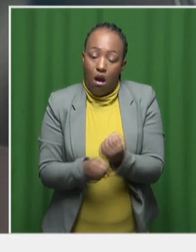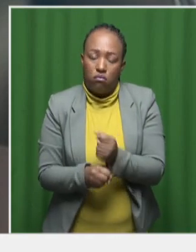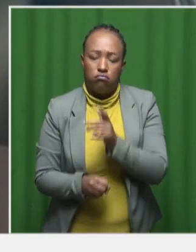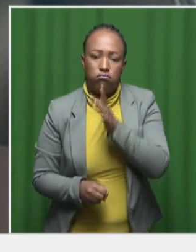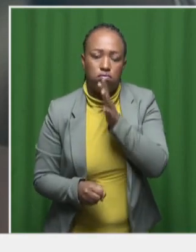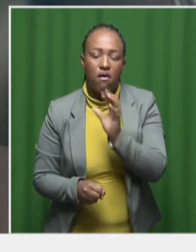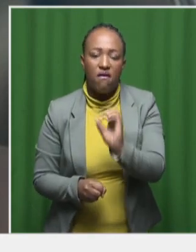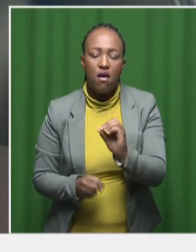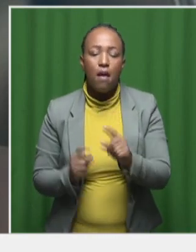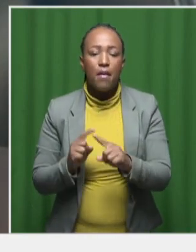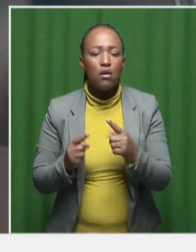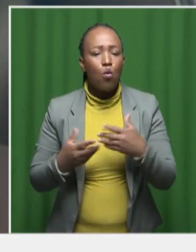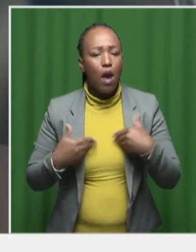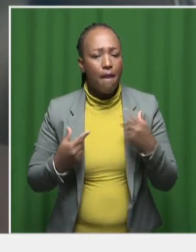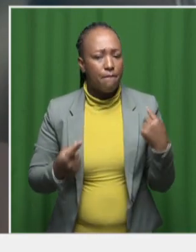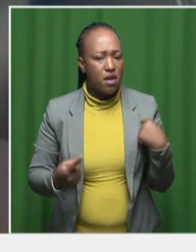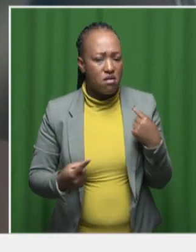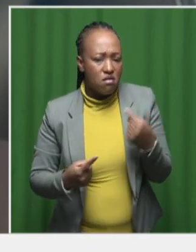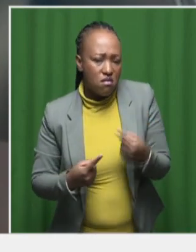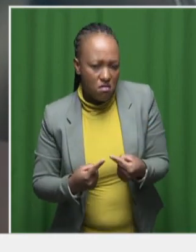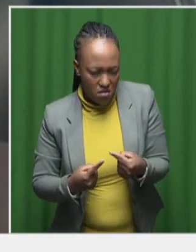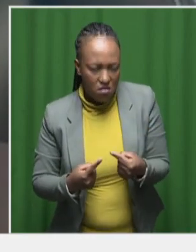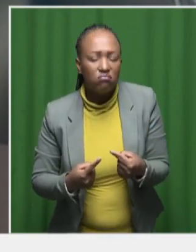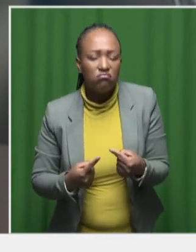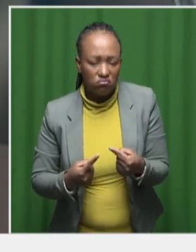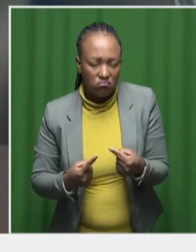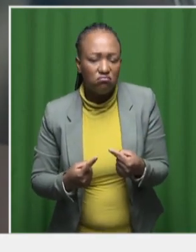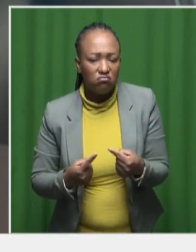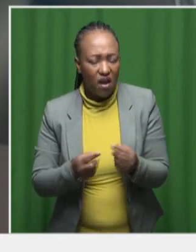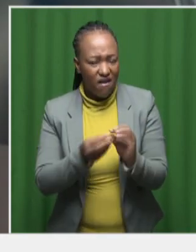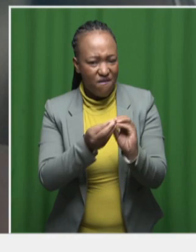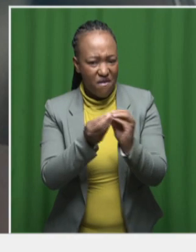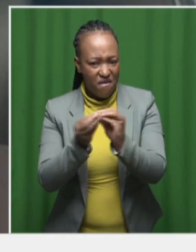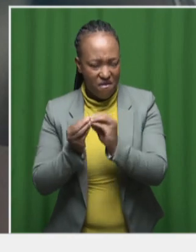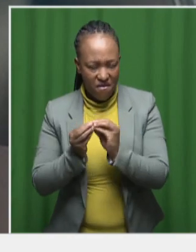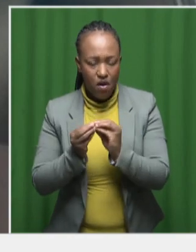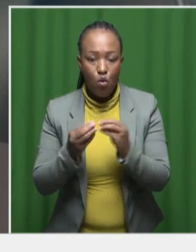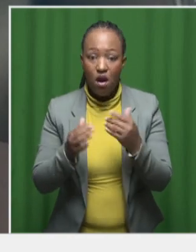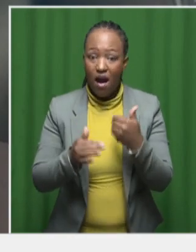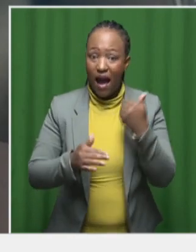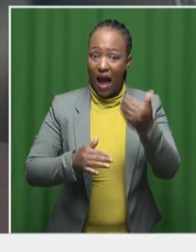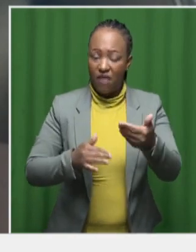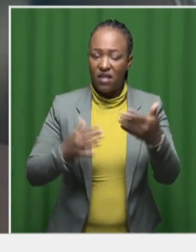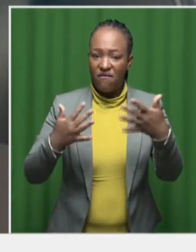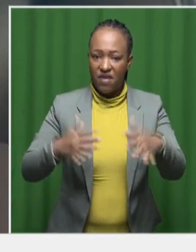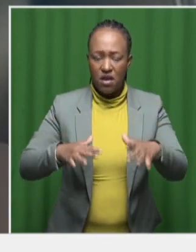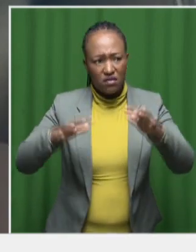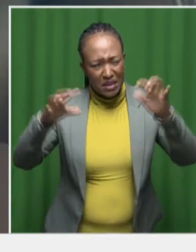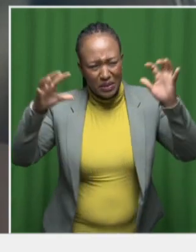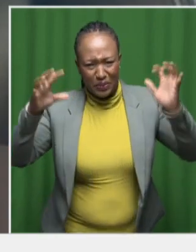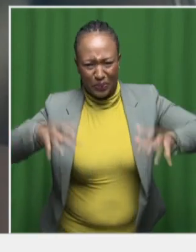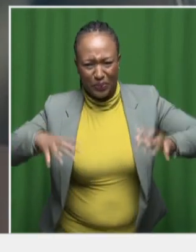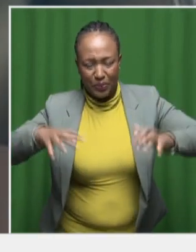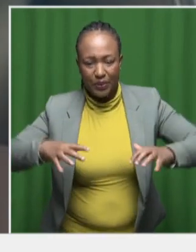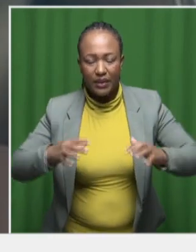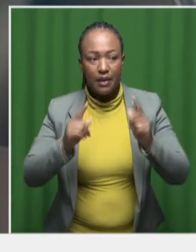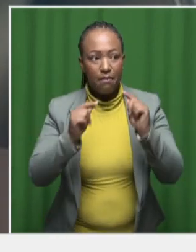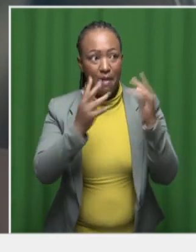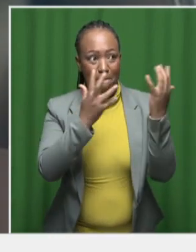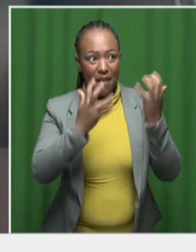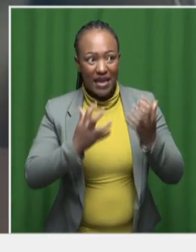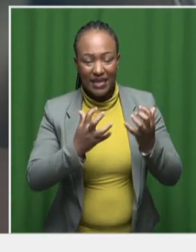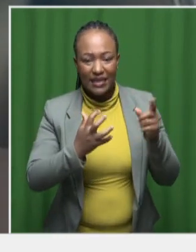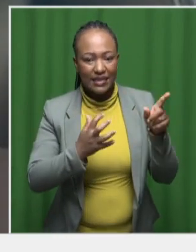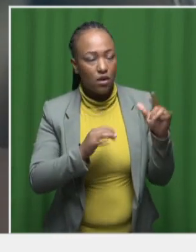the journey that we have traversed, because immediately after floods, we had to reprioritize our budget. We could not wait for the national funding